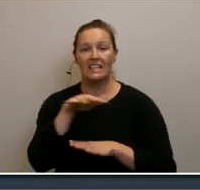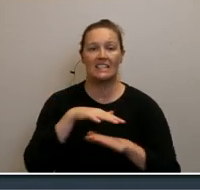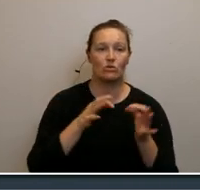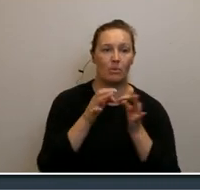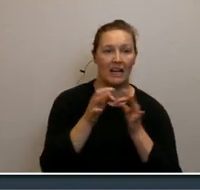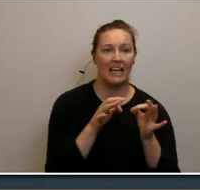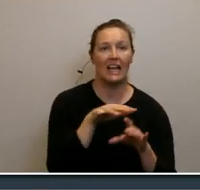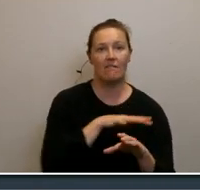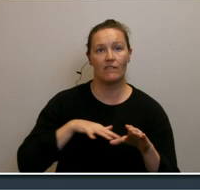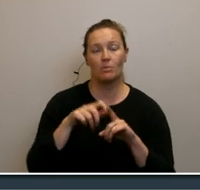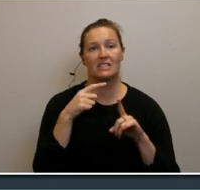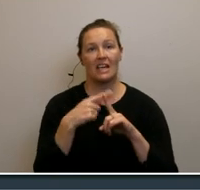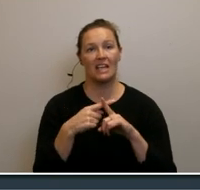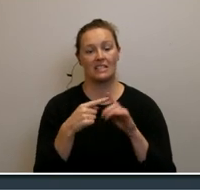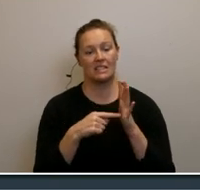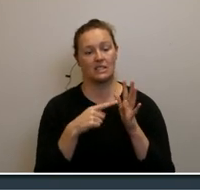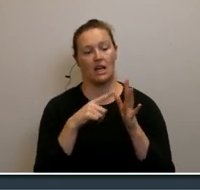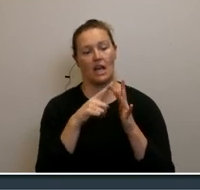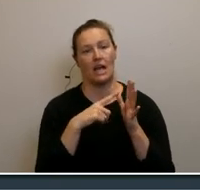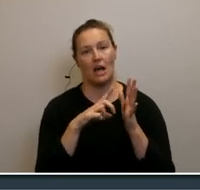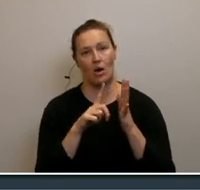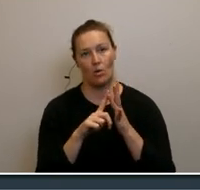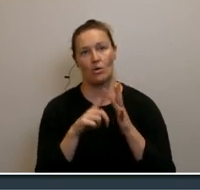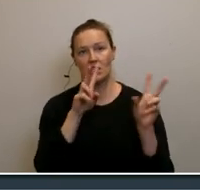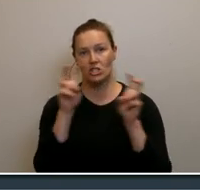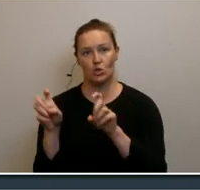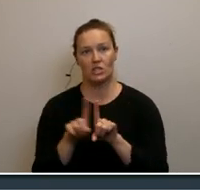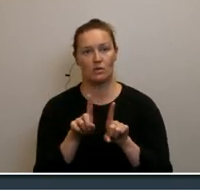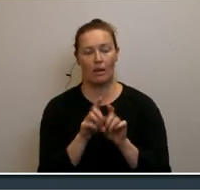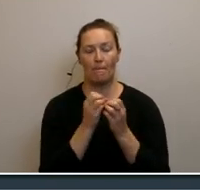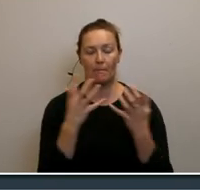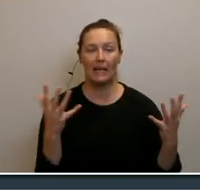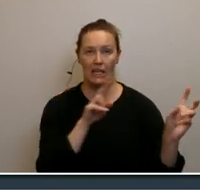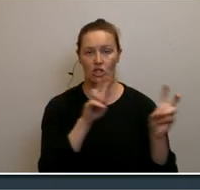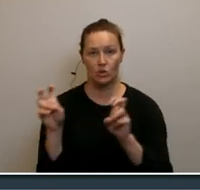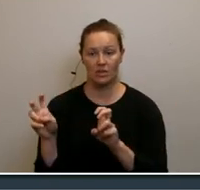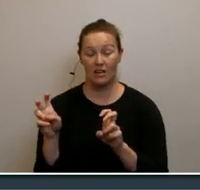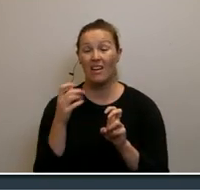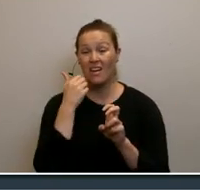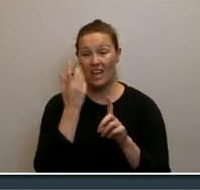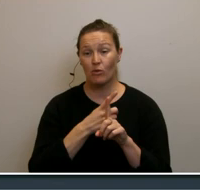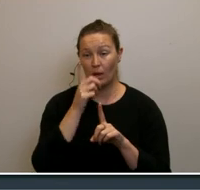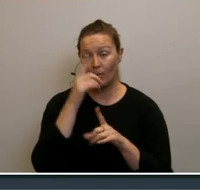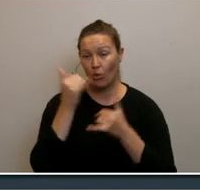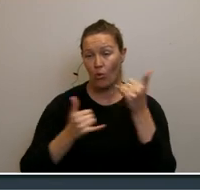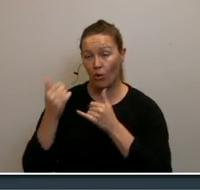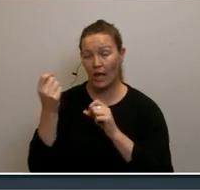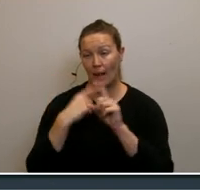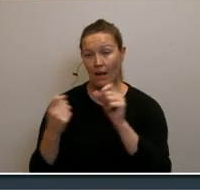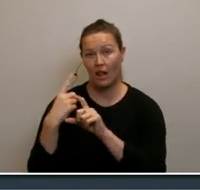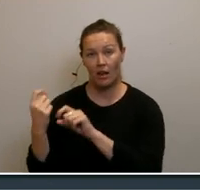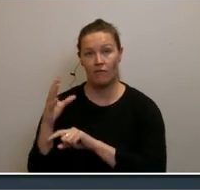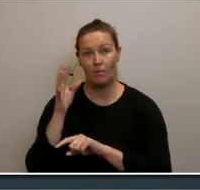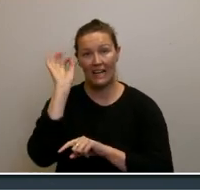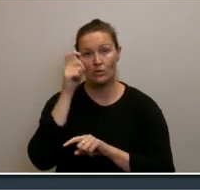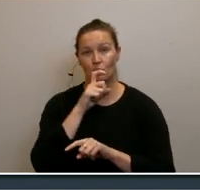planning, environmental and tai au issues. There are many. In fact, I receive phone calls every week and emails every week from